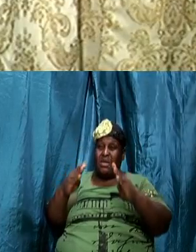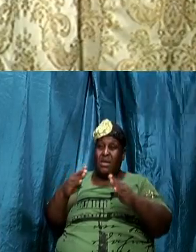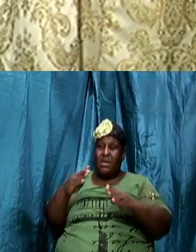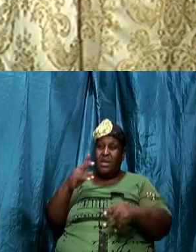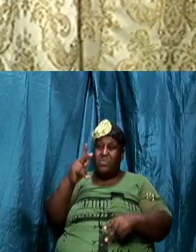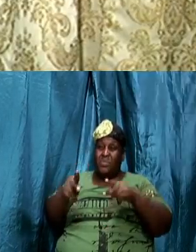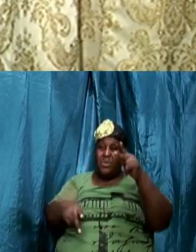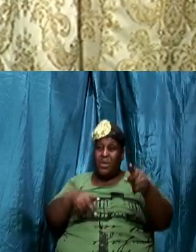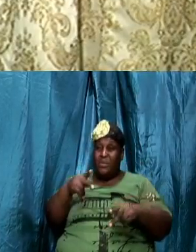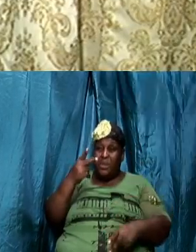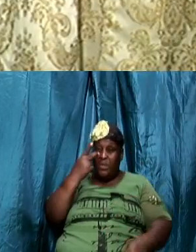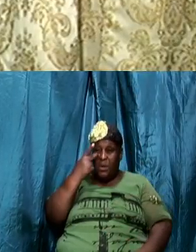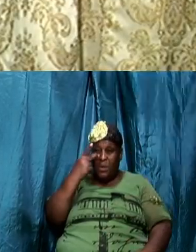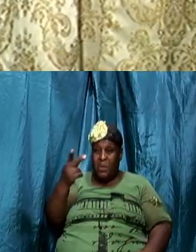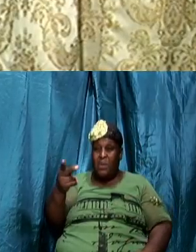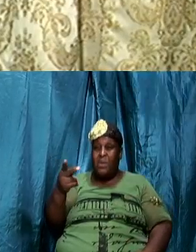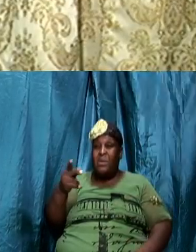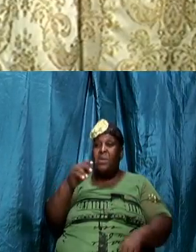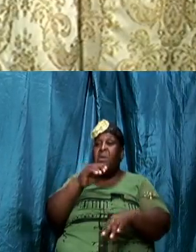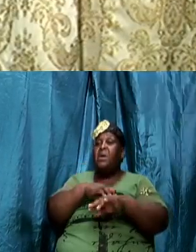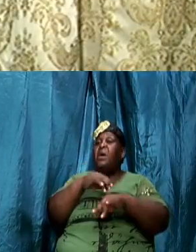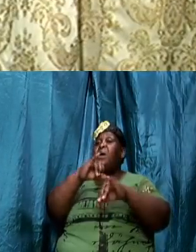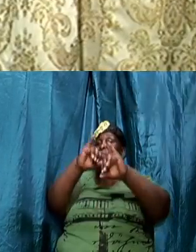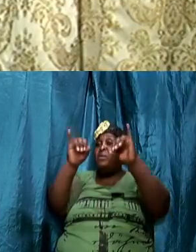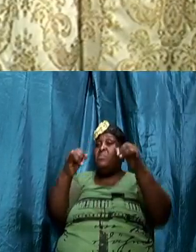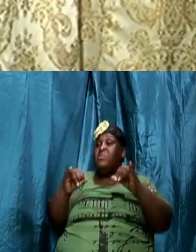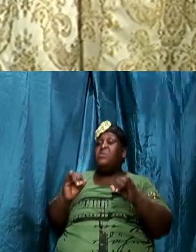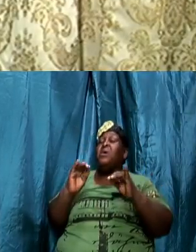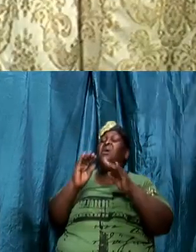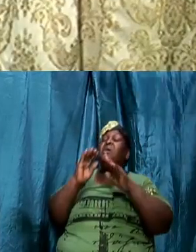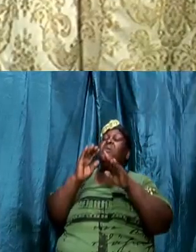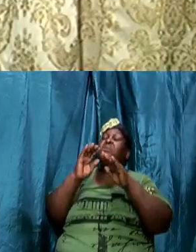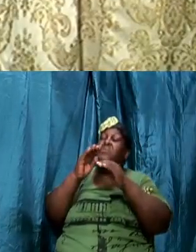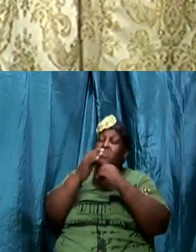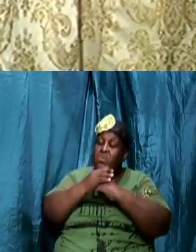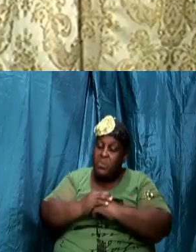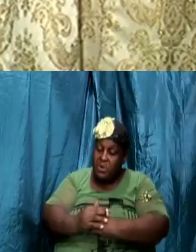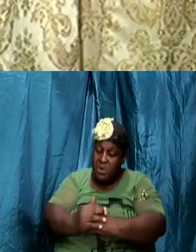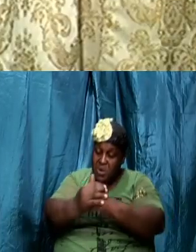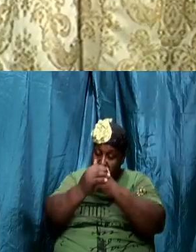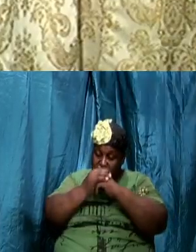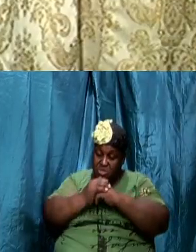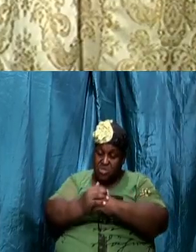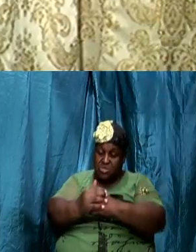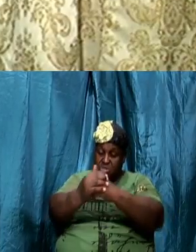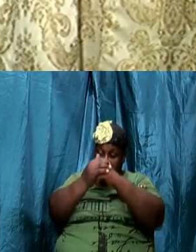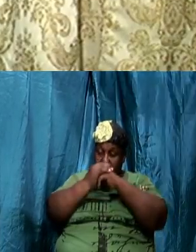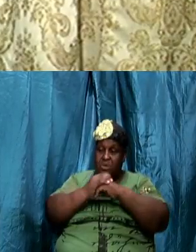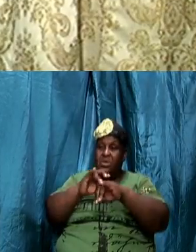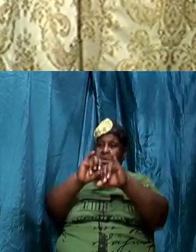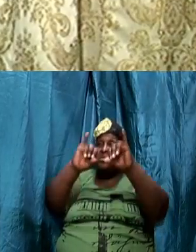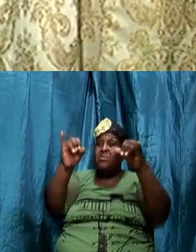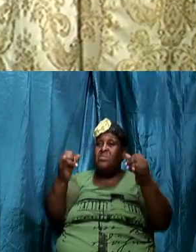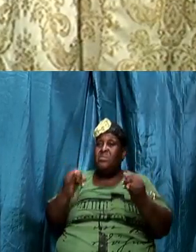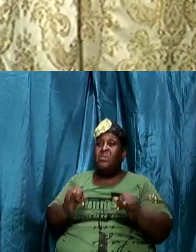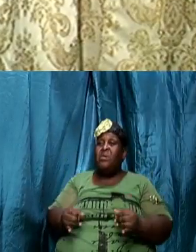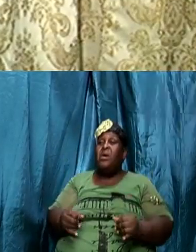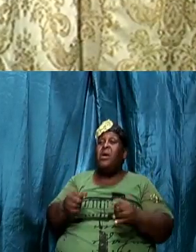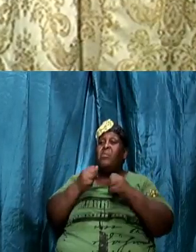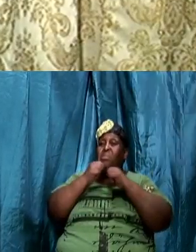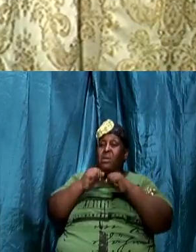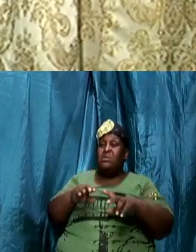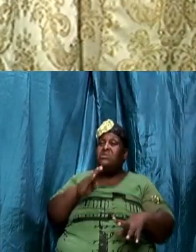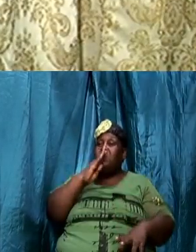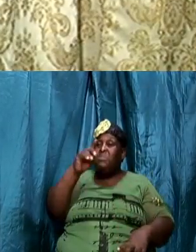image and bowed before the image and said, blessed be the